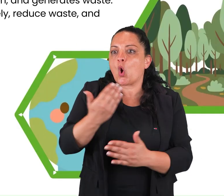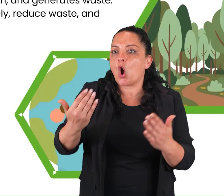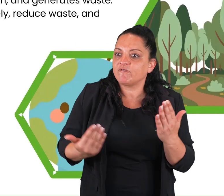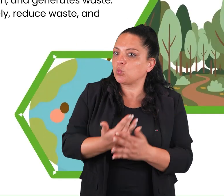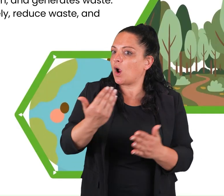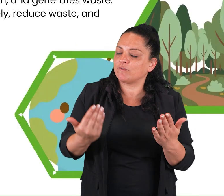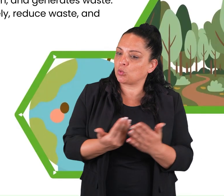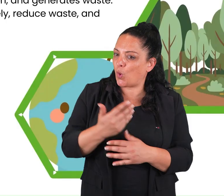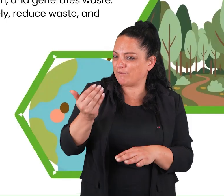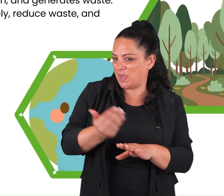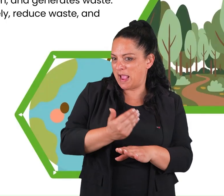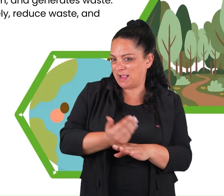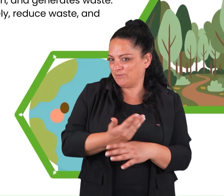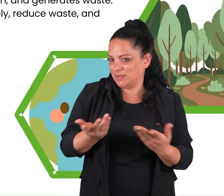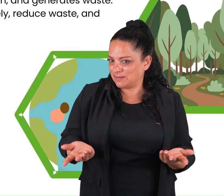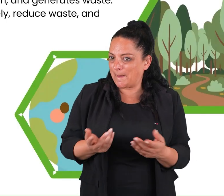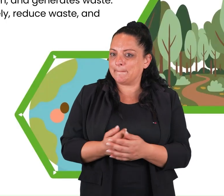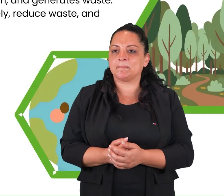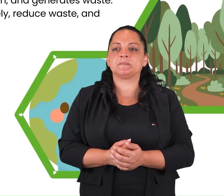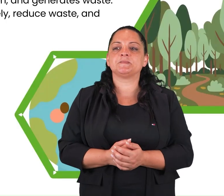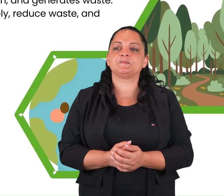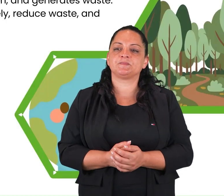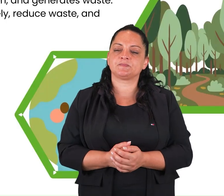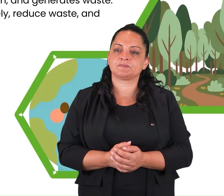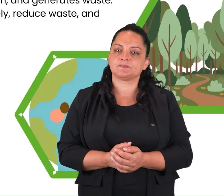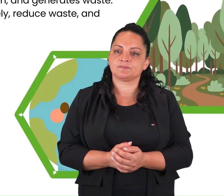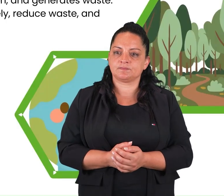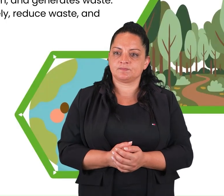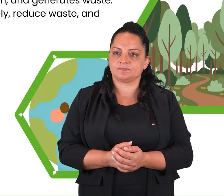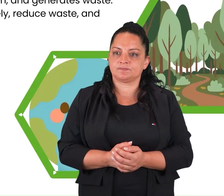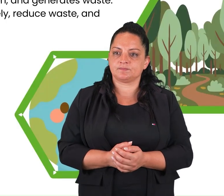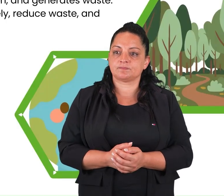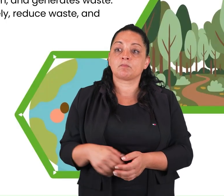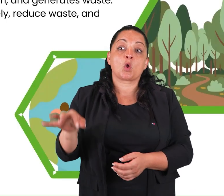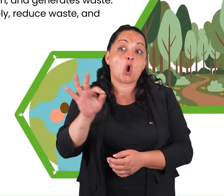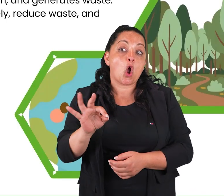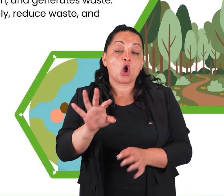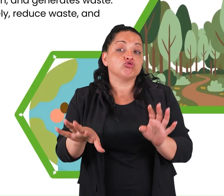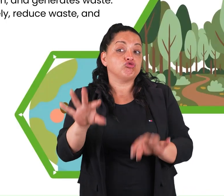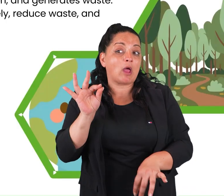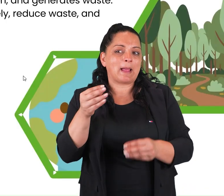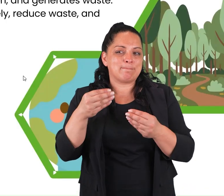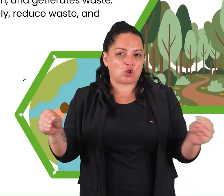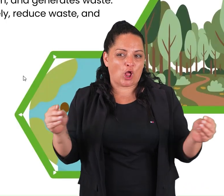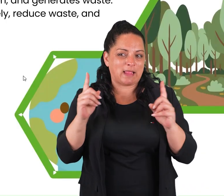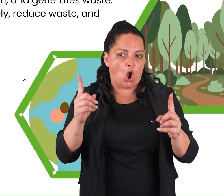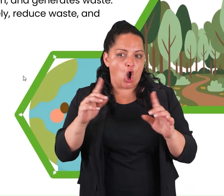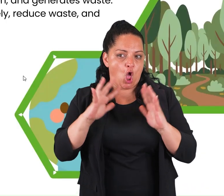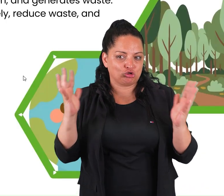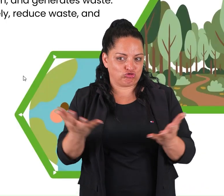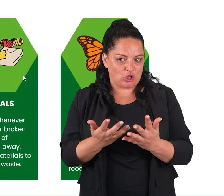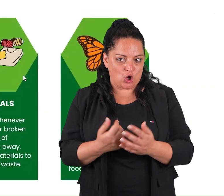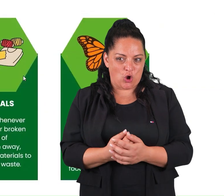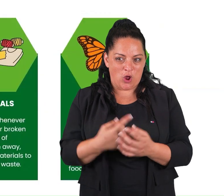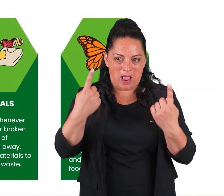buying all again and again new things, and also choosing eco-friendly products.